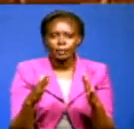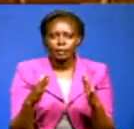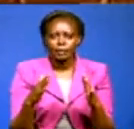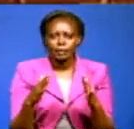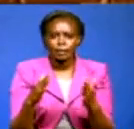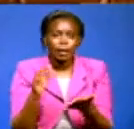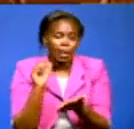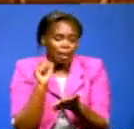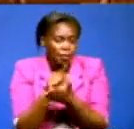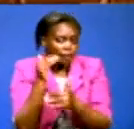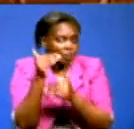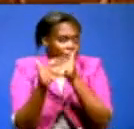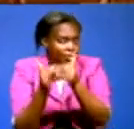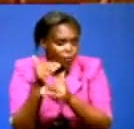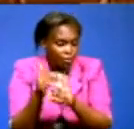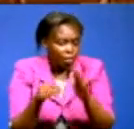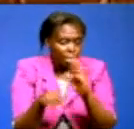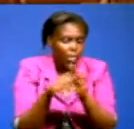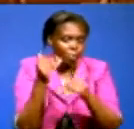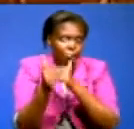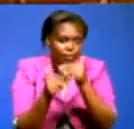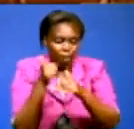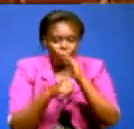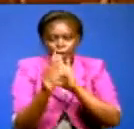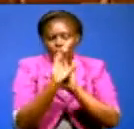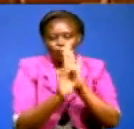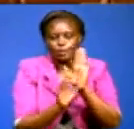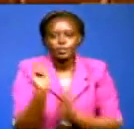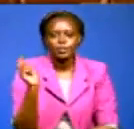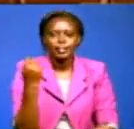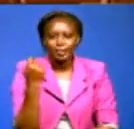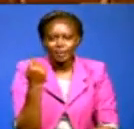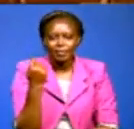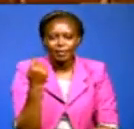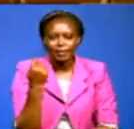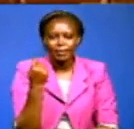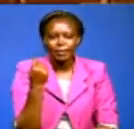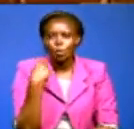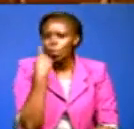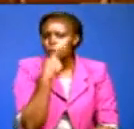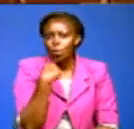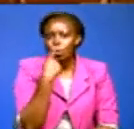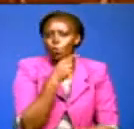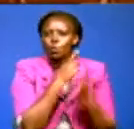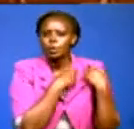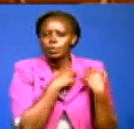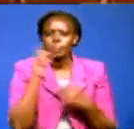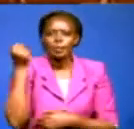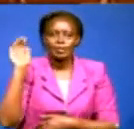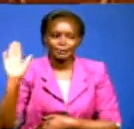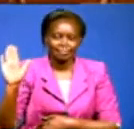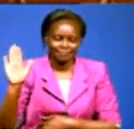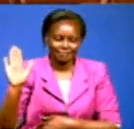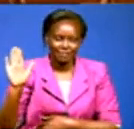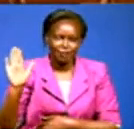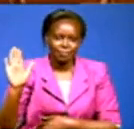impeachment proceedings in the, under the Constitution of Kenya is a preserve for the presidency.